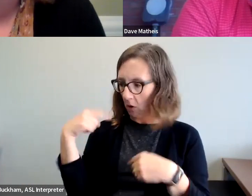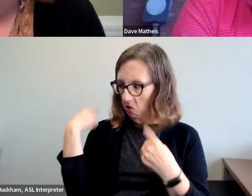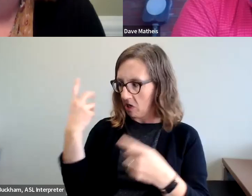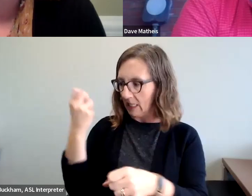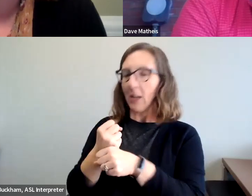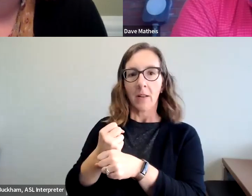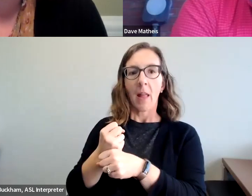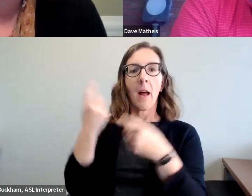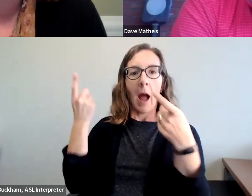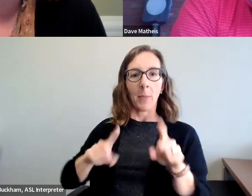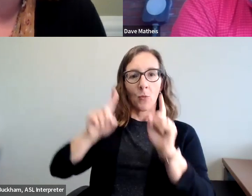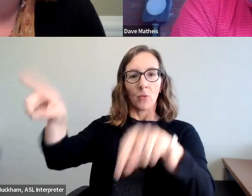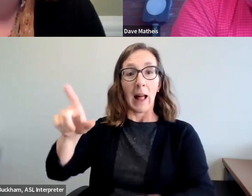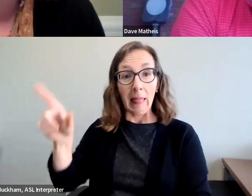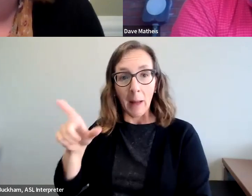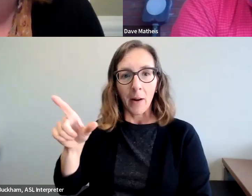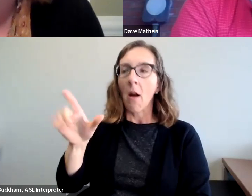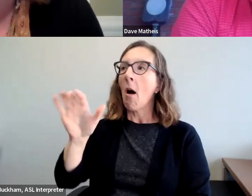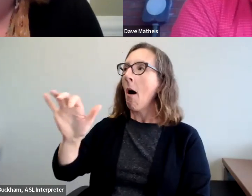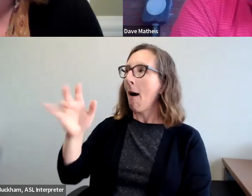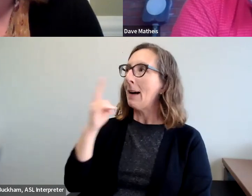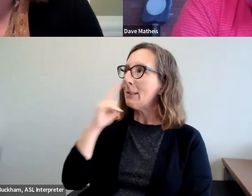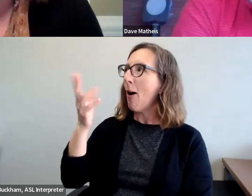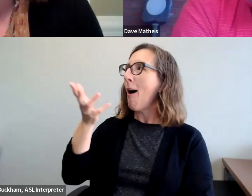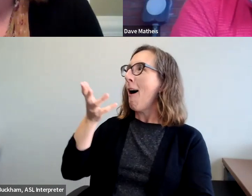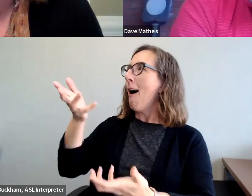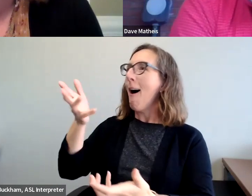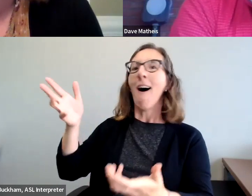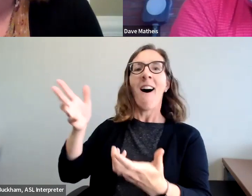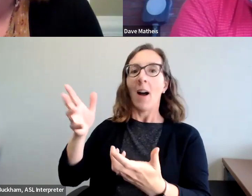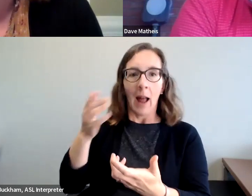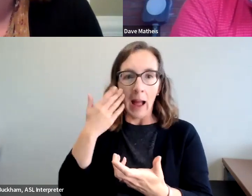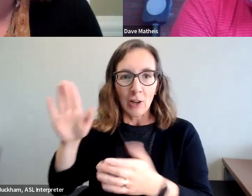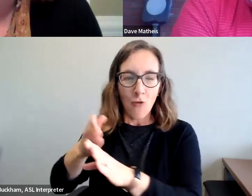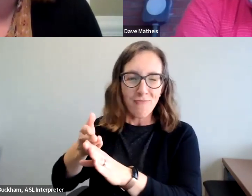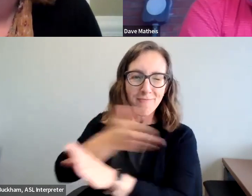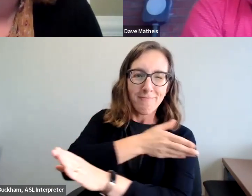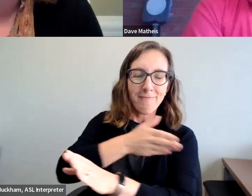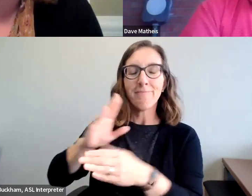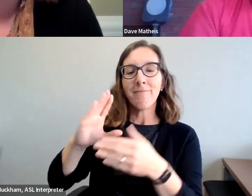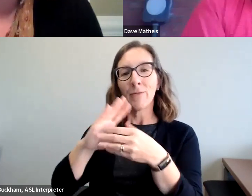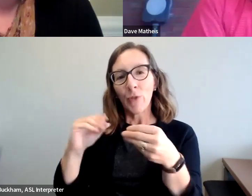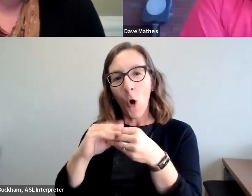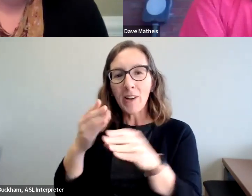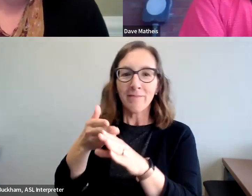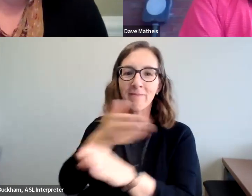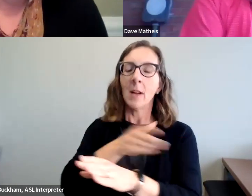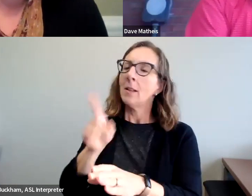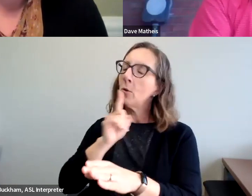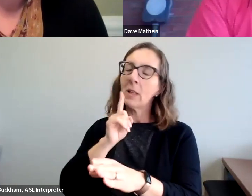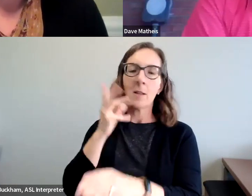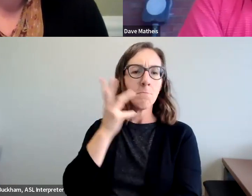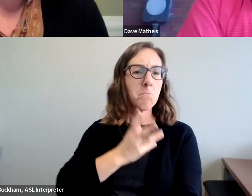her family, and I didn't know the whole backstory. So it's beautiful to see how open everyone has